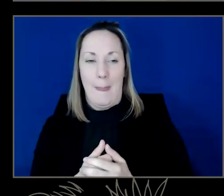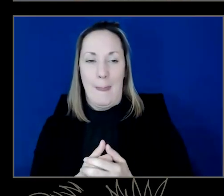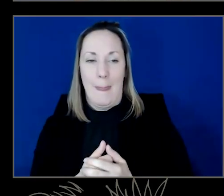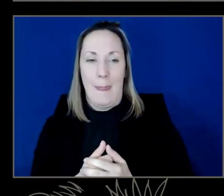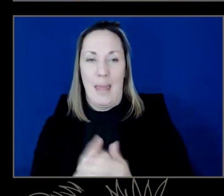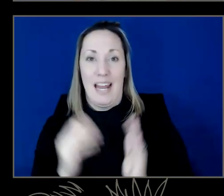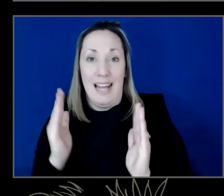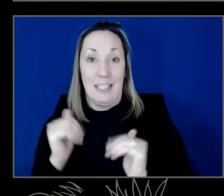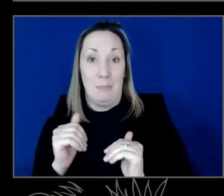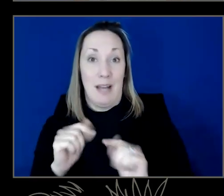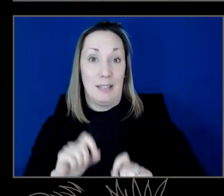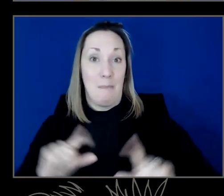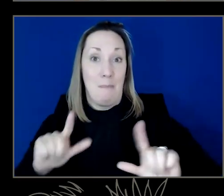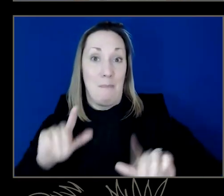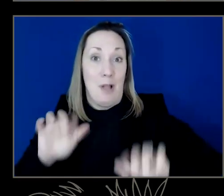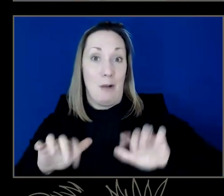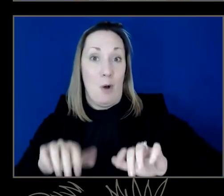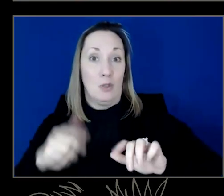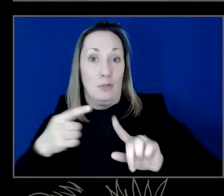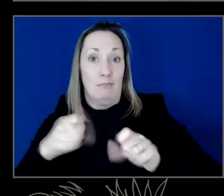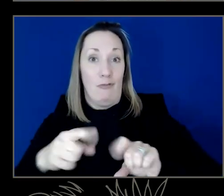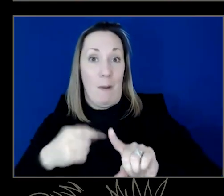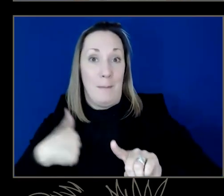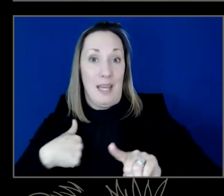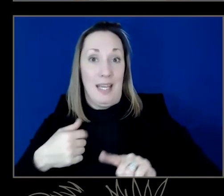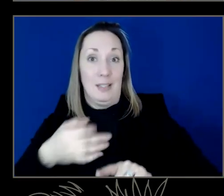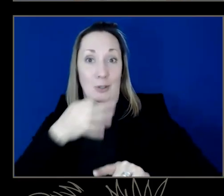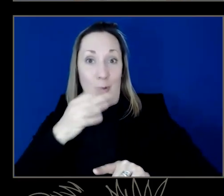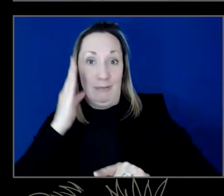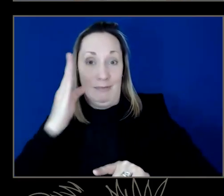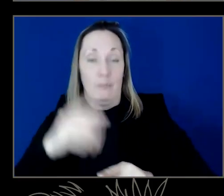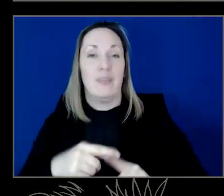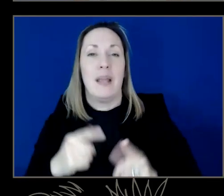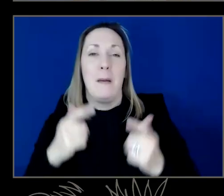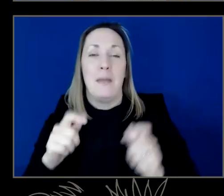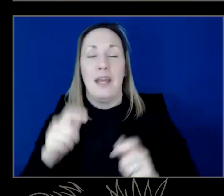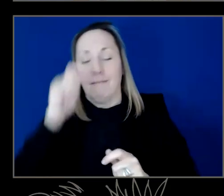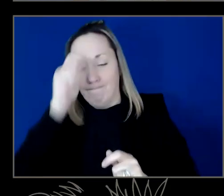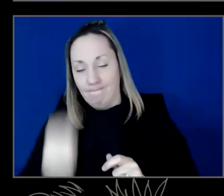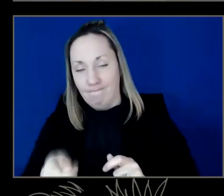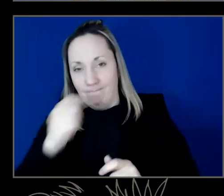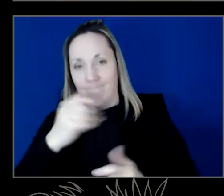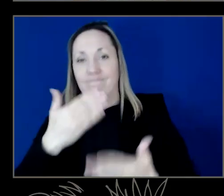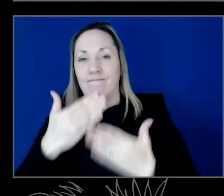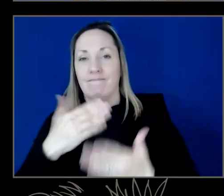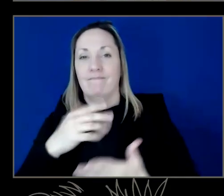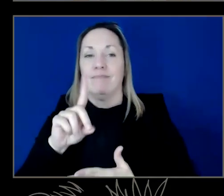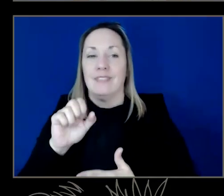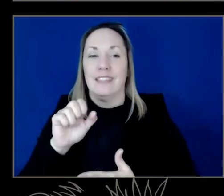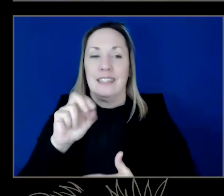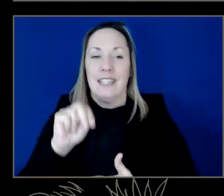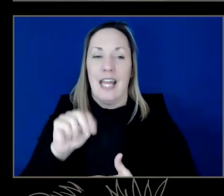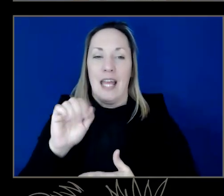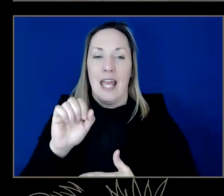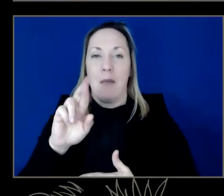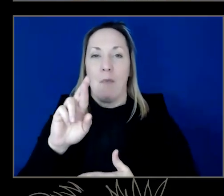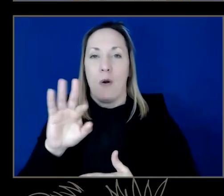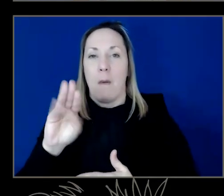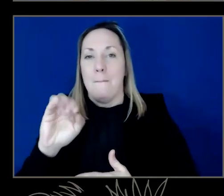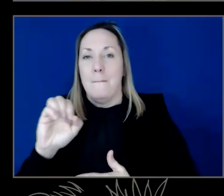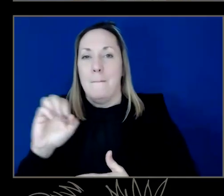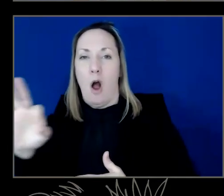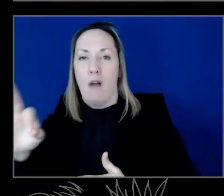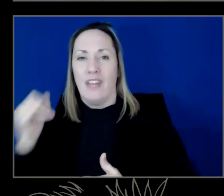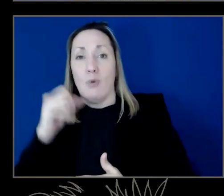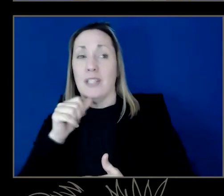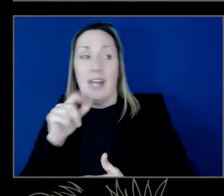Expect a blog post from me on that in the near future. All right, big hat tip to Dan Abramoff. If it wasn't for him, I would have just gotten up here